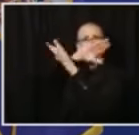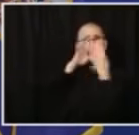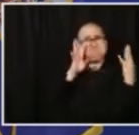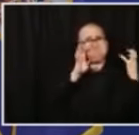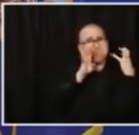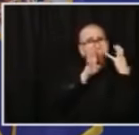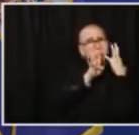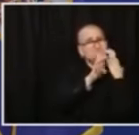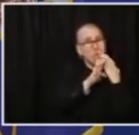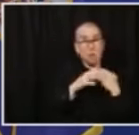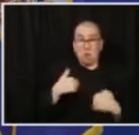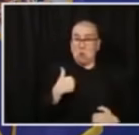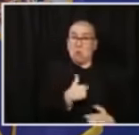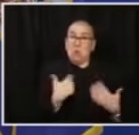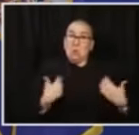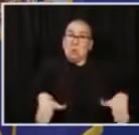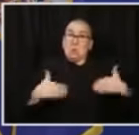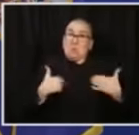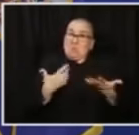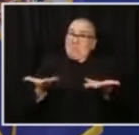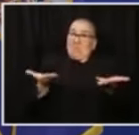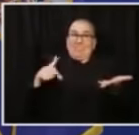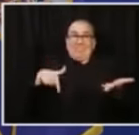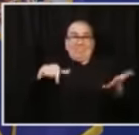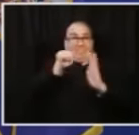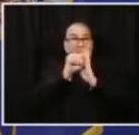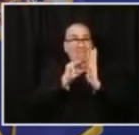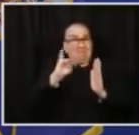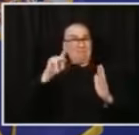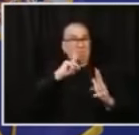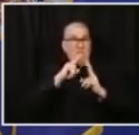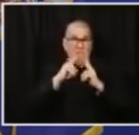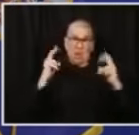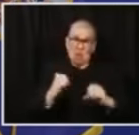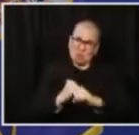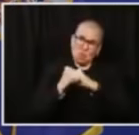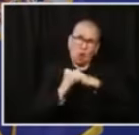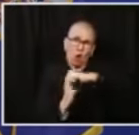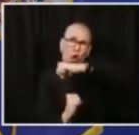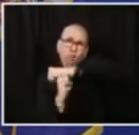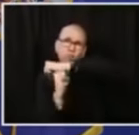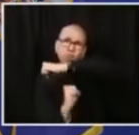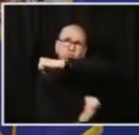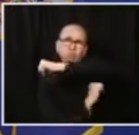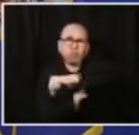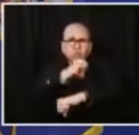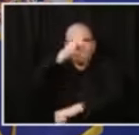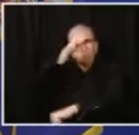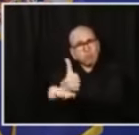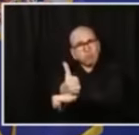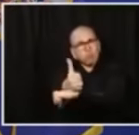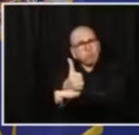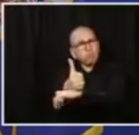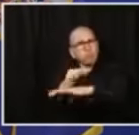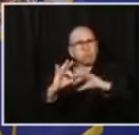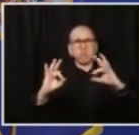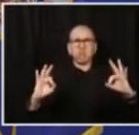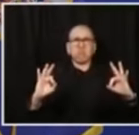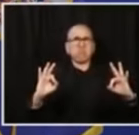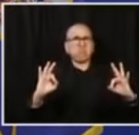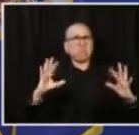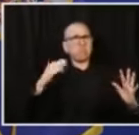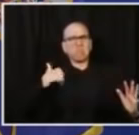Minnesota that we really have a very solid base from which to move here. We're quite good at immunizations in